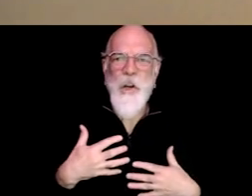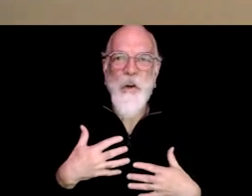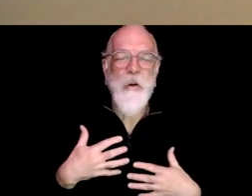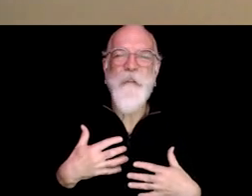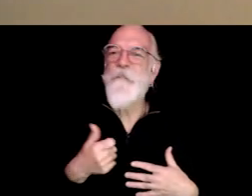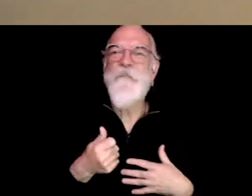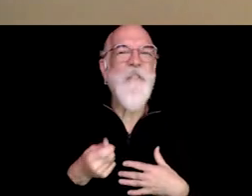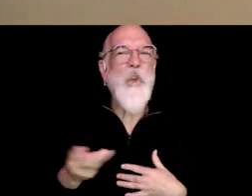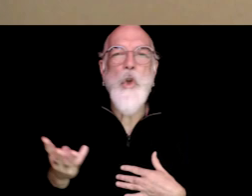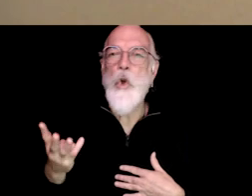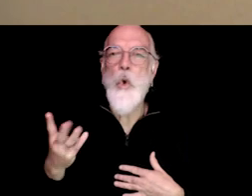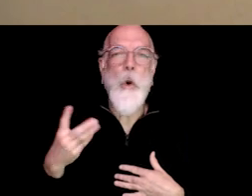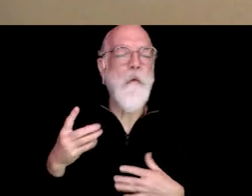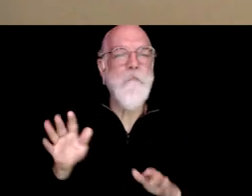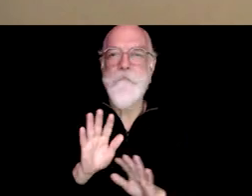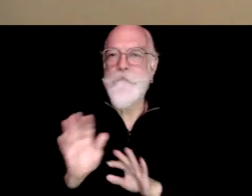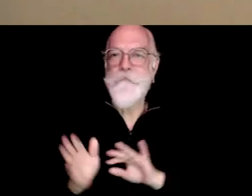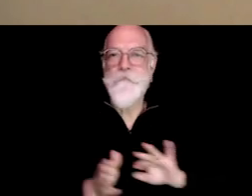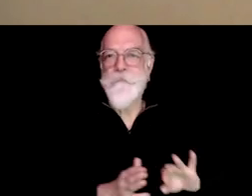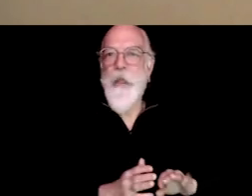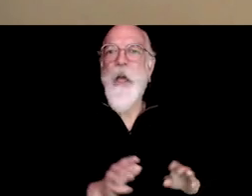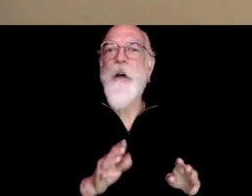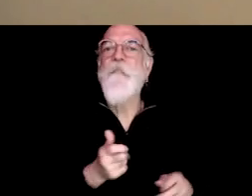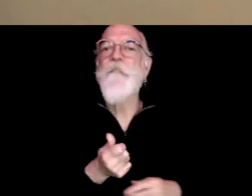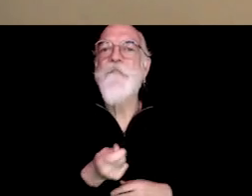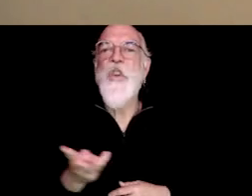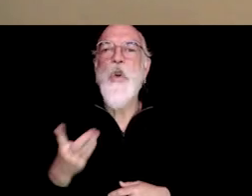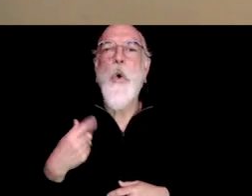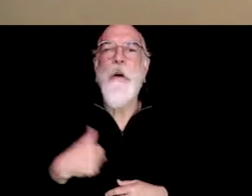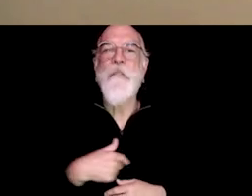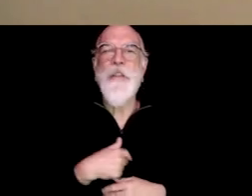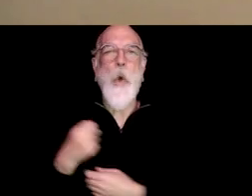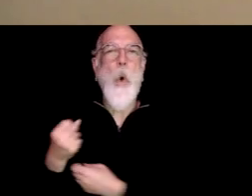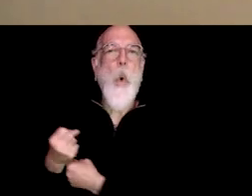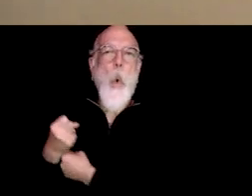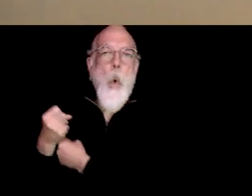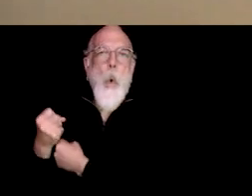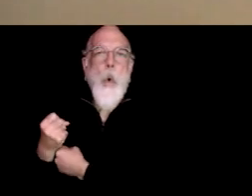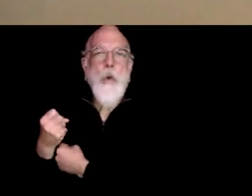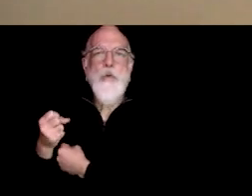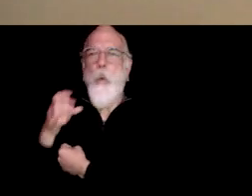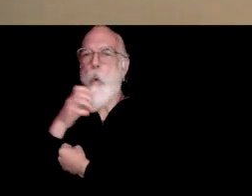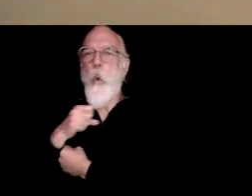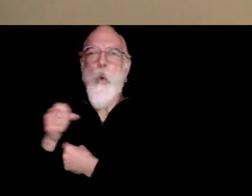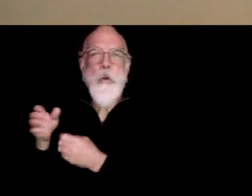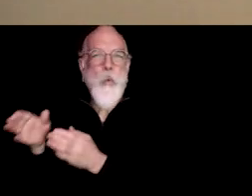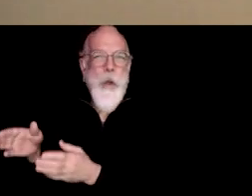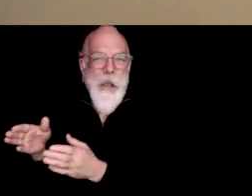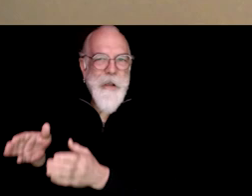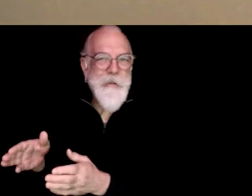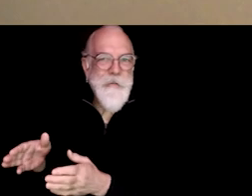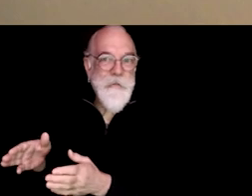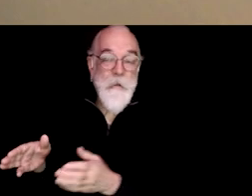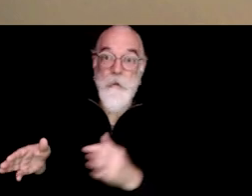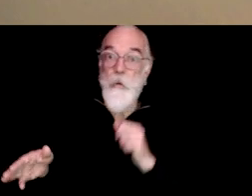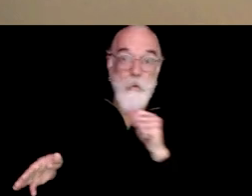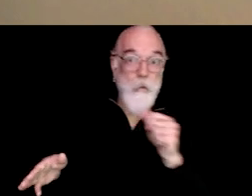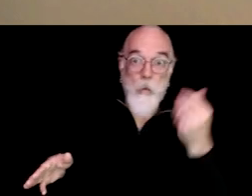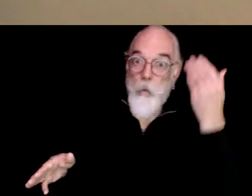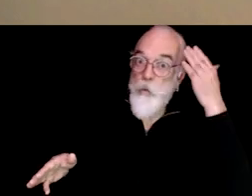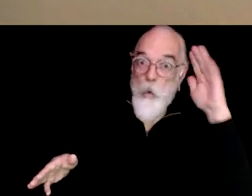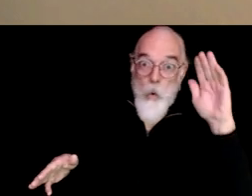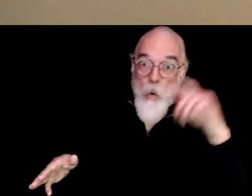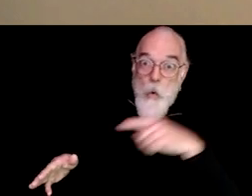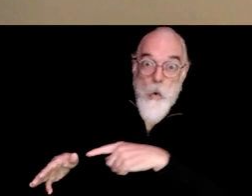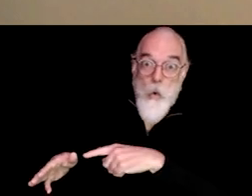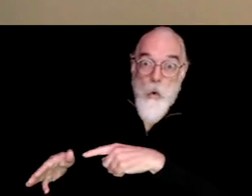of ways. Few of us hold to the oldest of ways. Reasons exist for that lack of knowledge